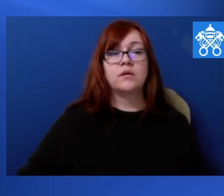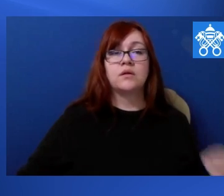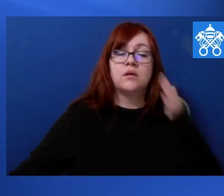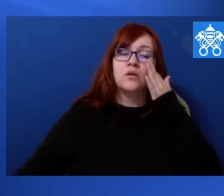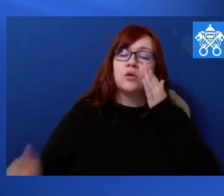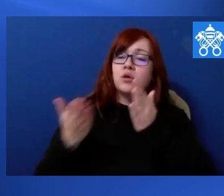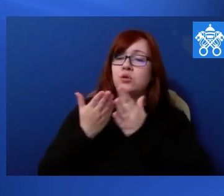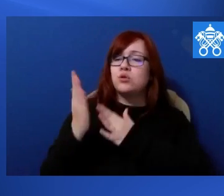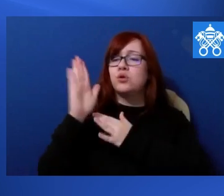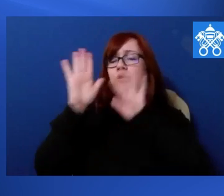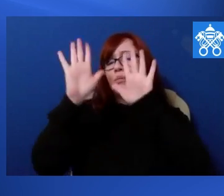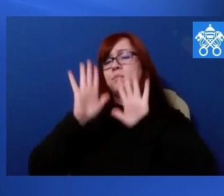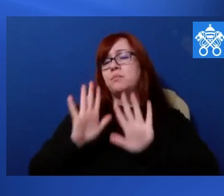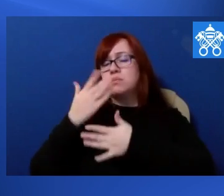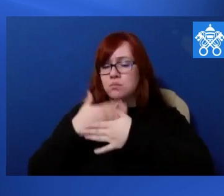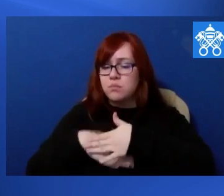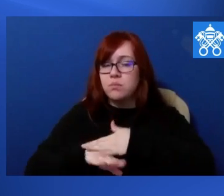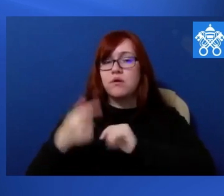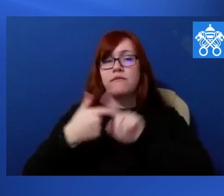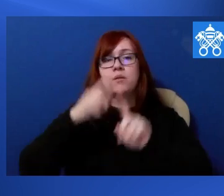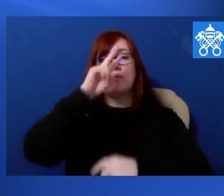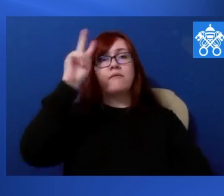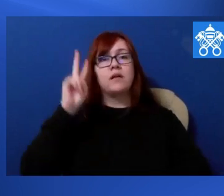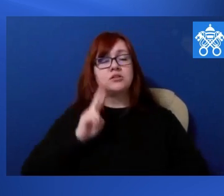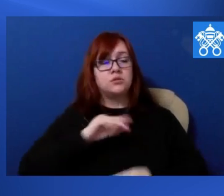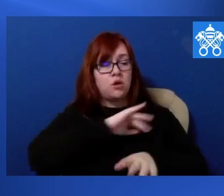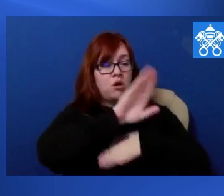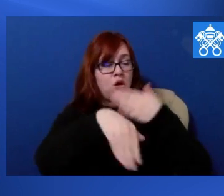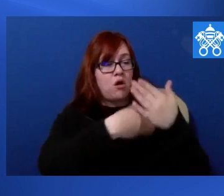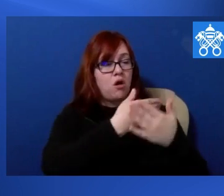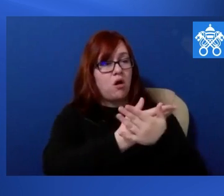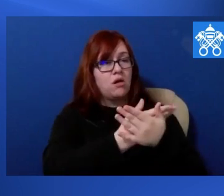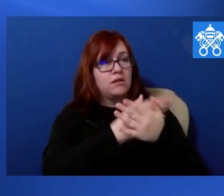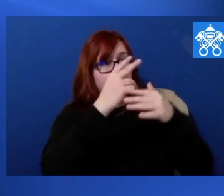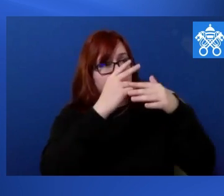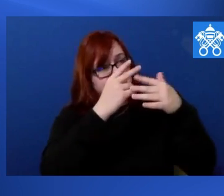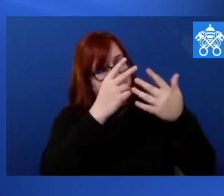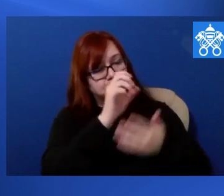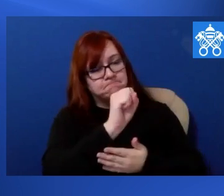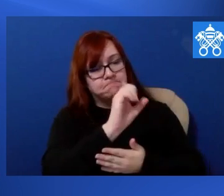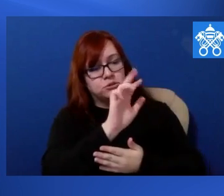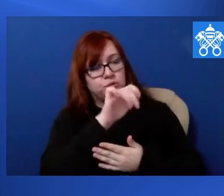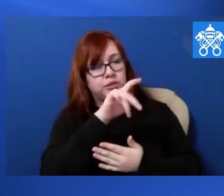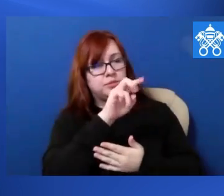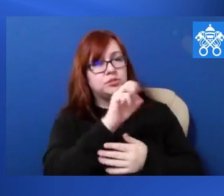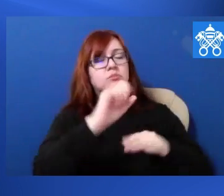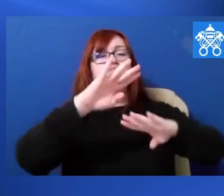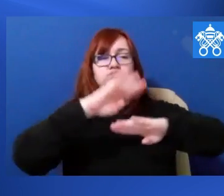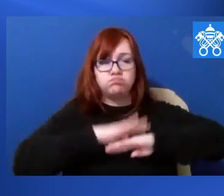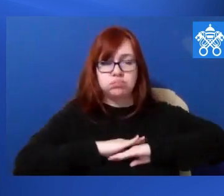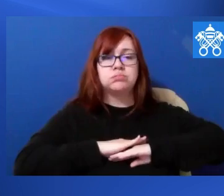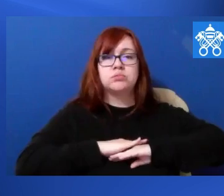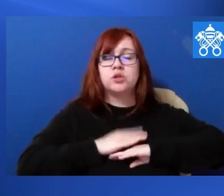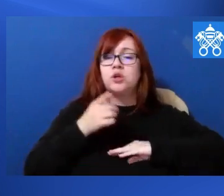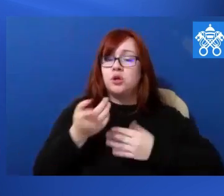miraculous birth of the Virgin, you have fulfilled the scriptures, like a gentle rain falling upon the earth.